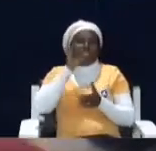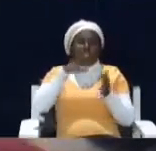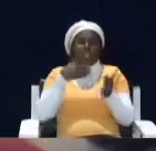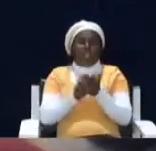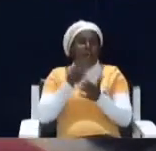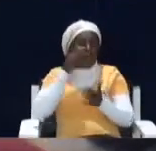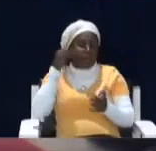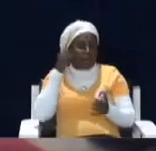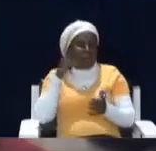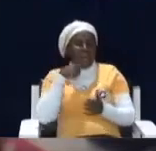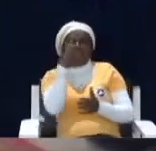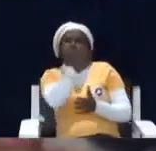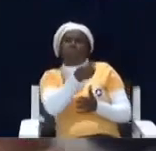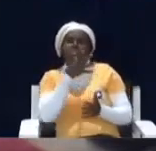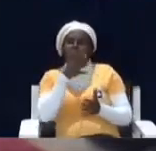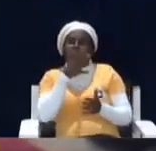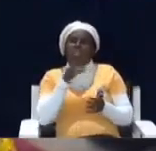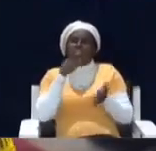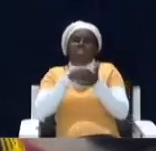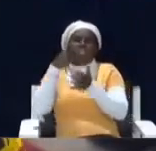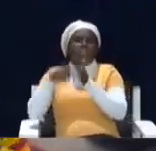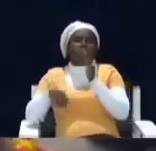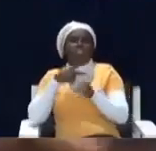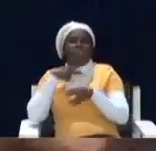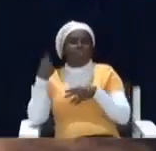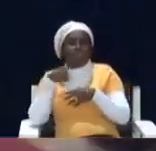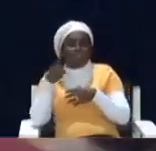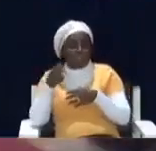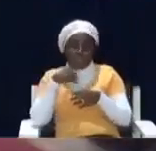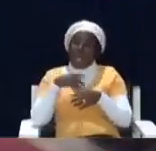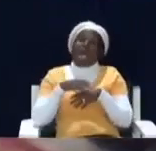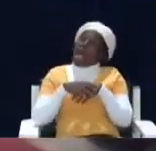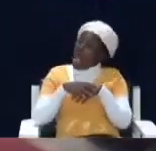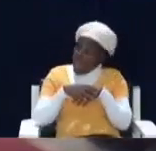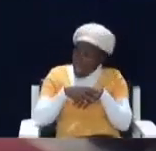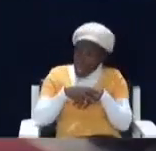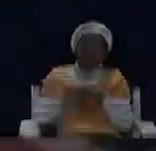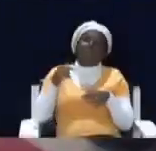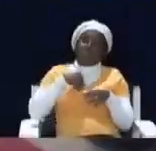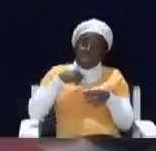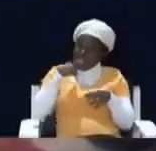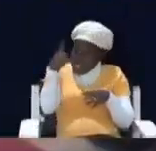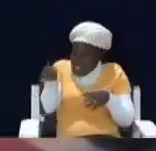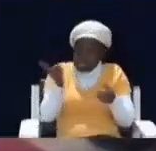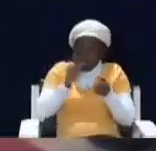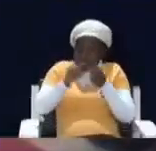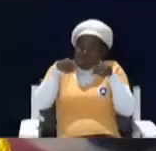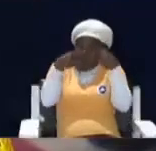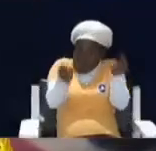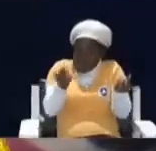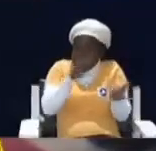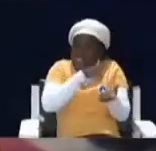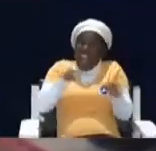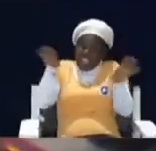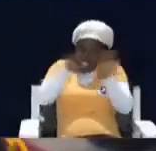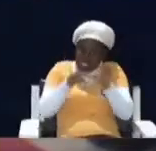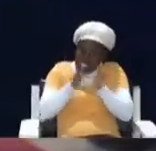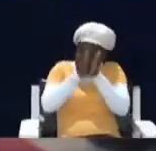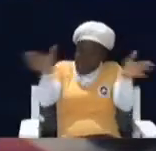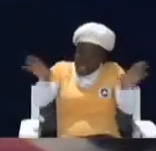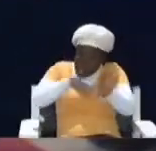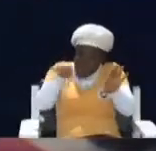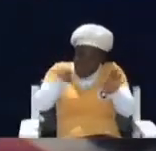and said, Mommy, this is what a pastor told her today. I said, I've been telling you to go and join the mass choir. Then